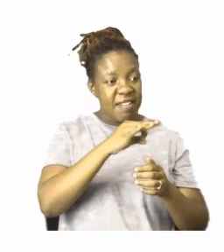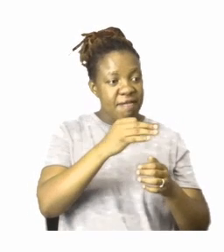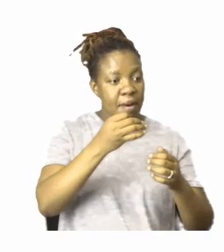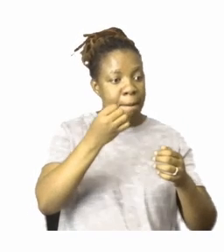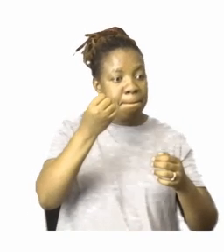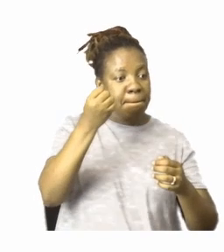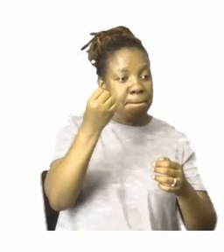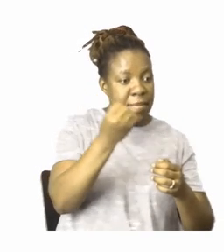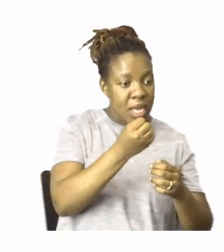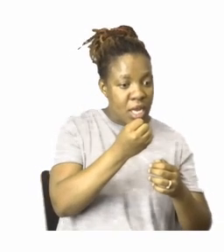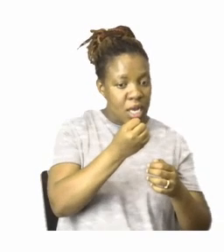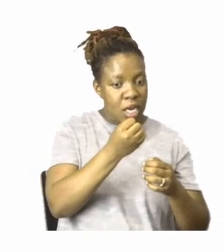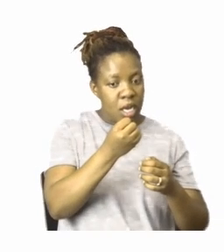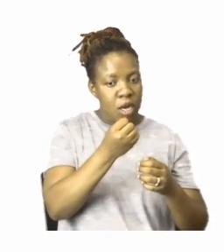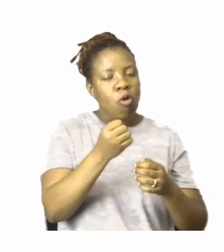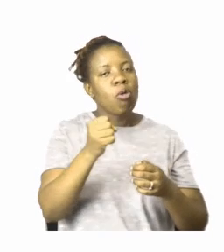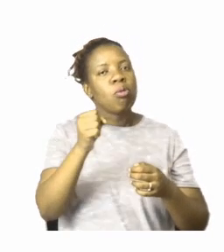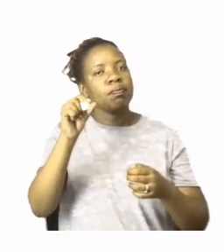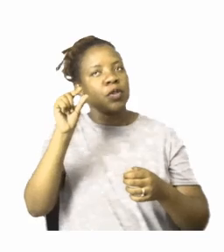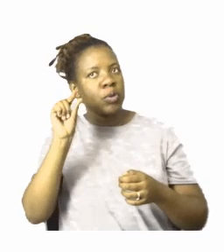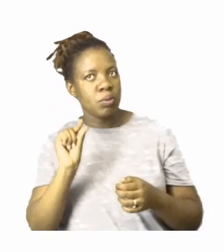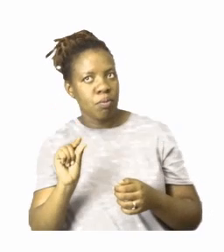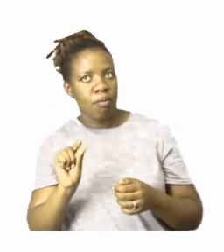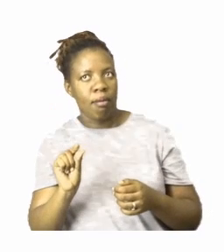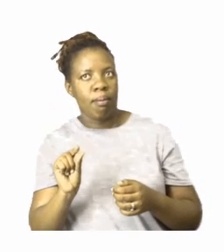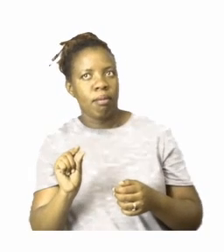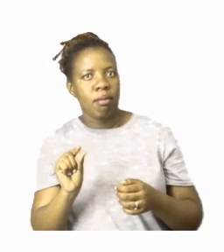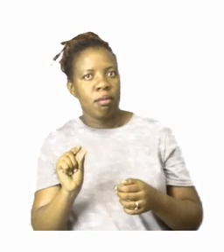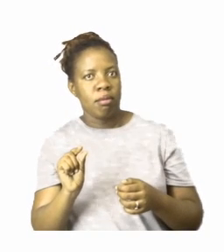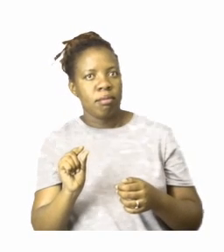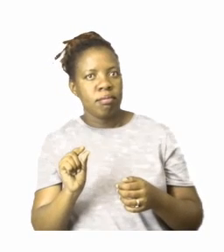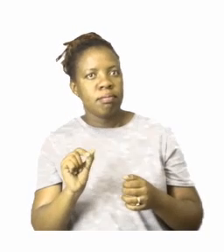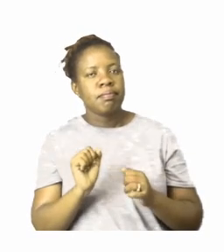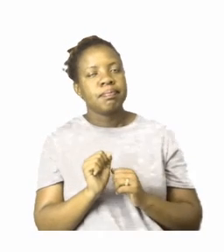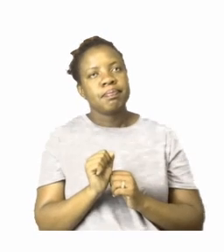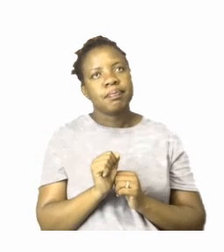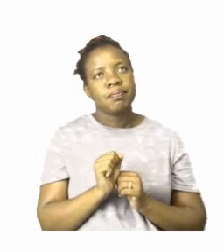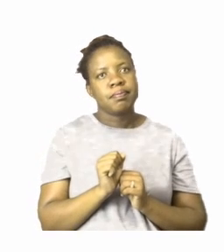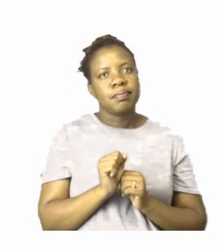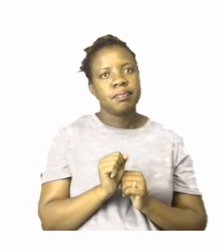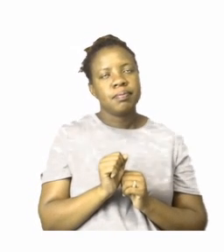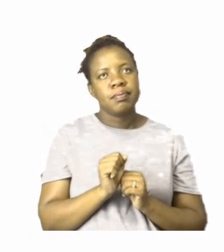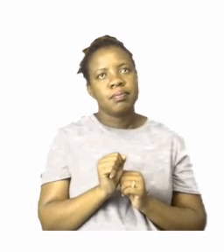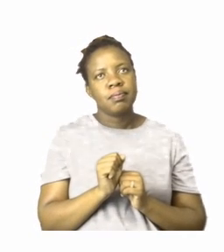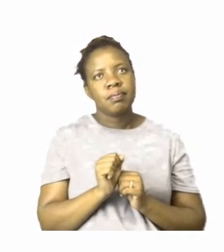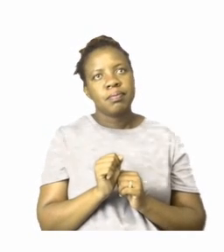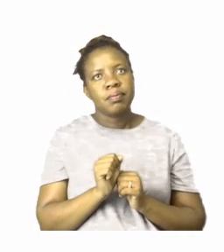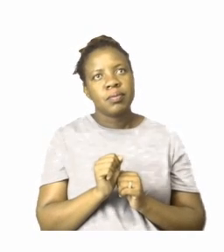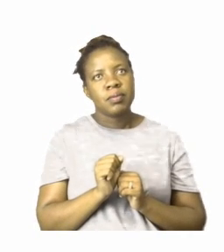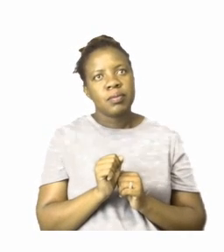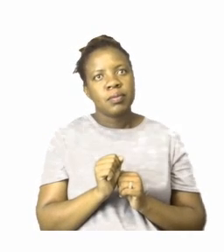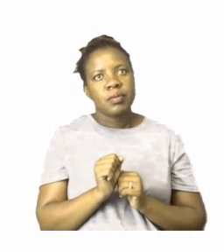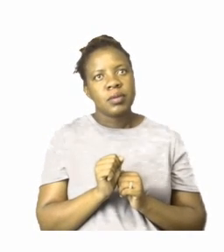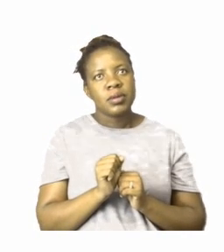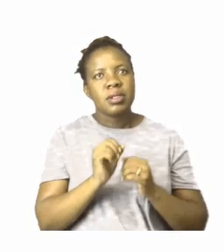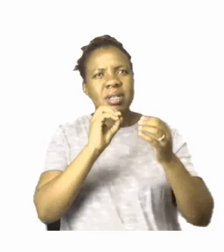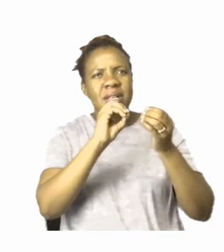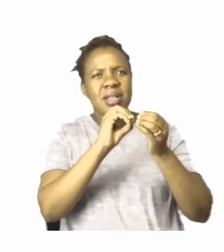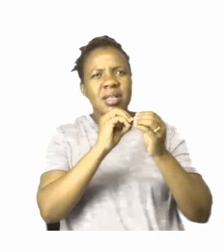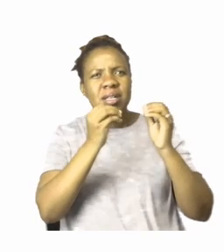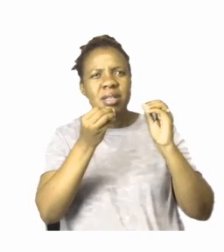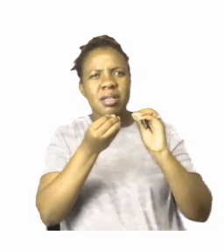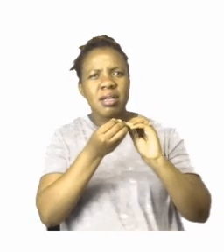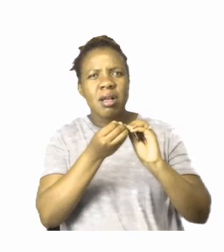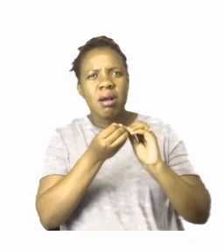It's small. That's right, everyone. Now let's quickly read down 1. There